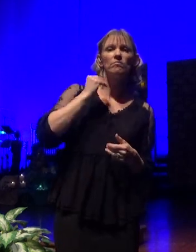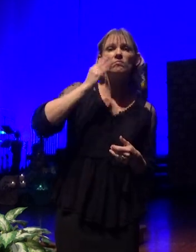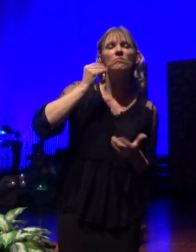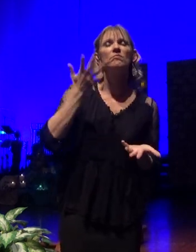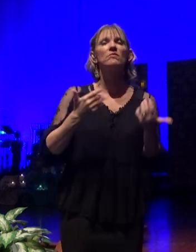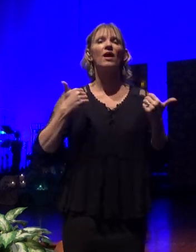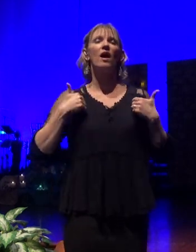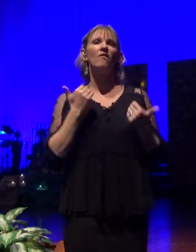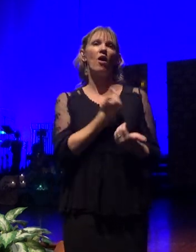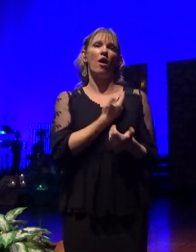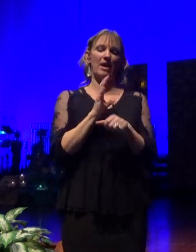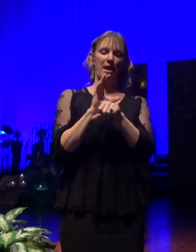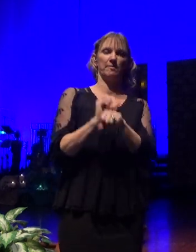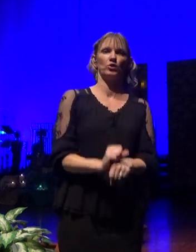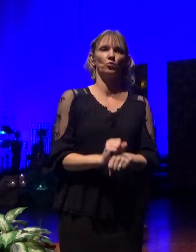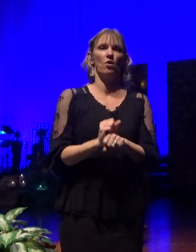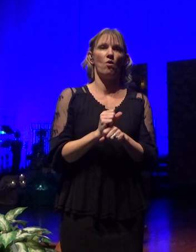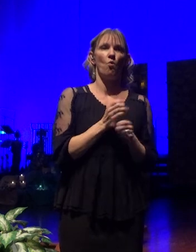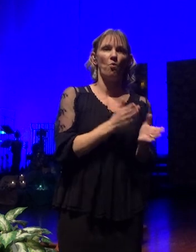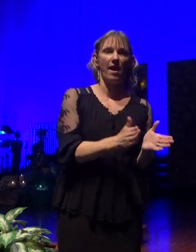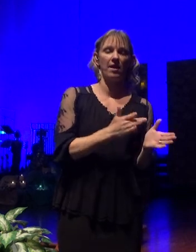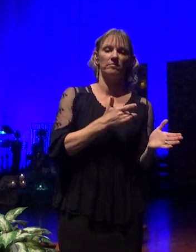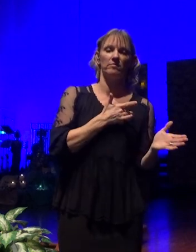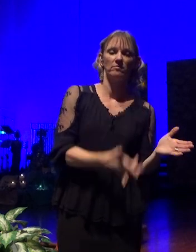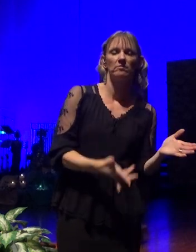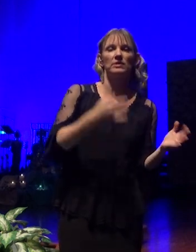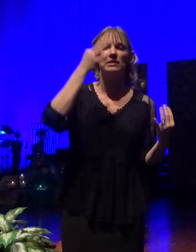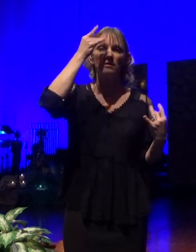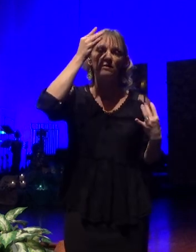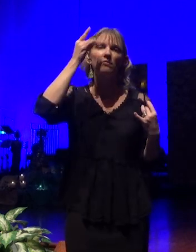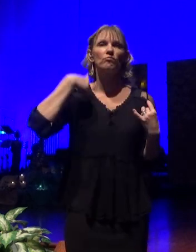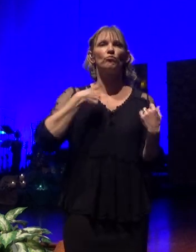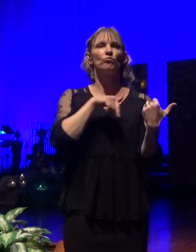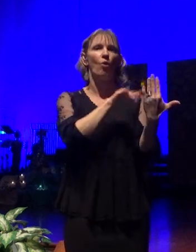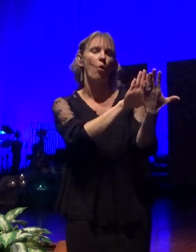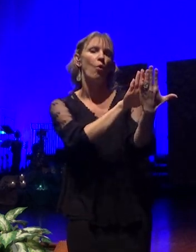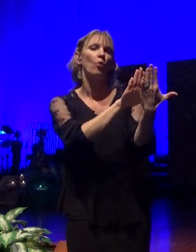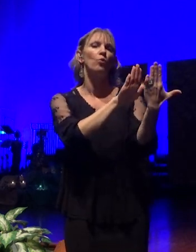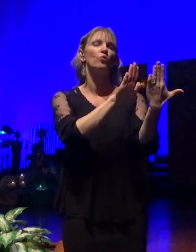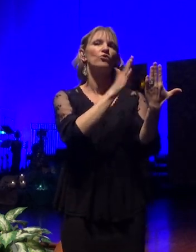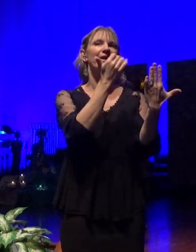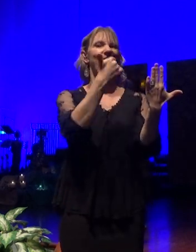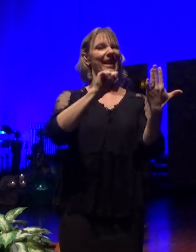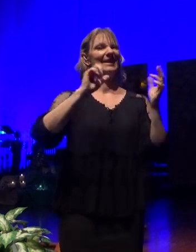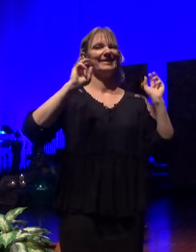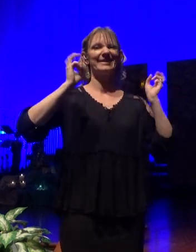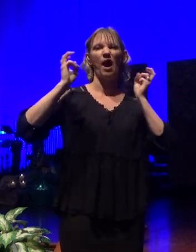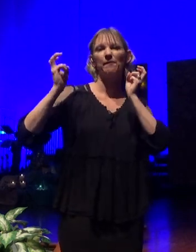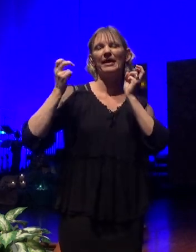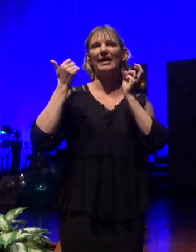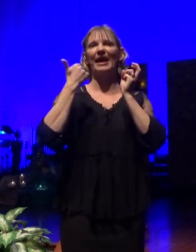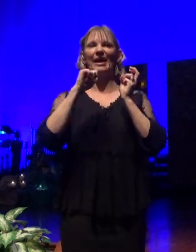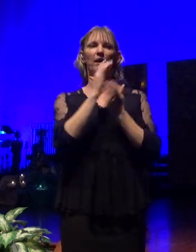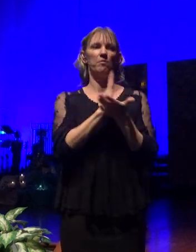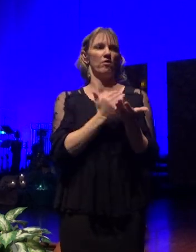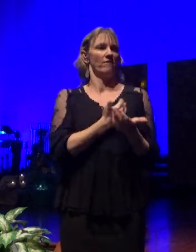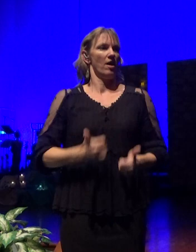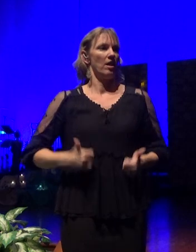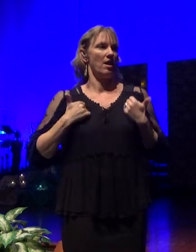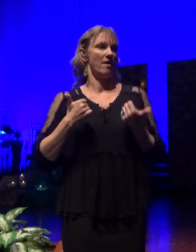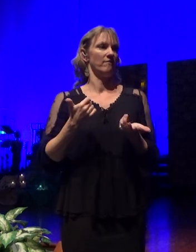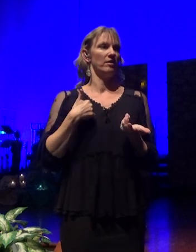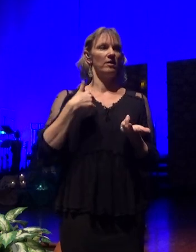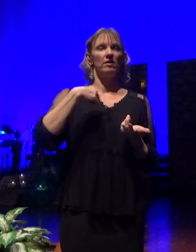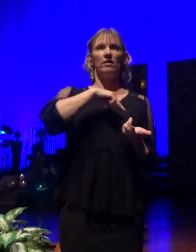our habitual ways of thinking and approaching any topic, any place in life where we are searching